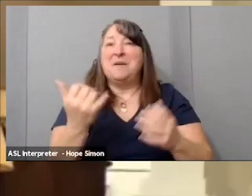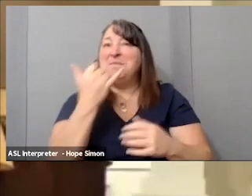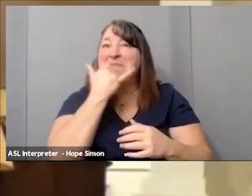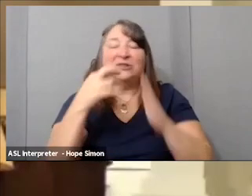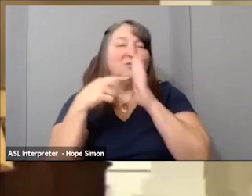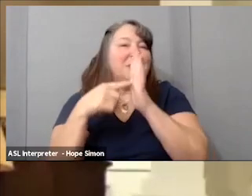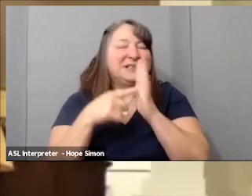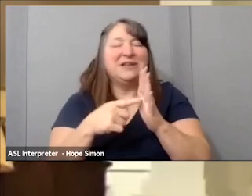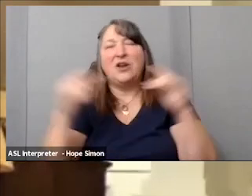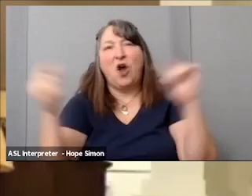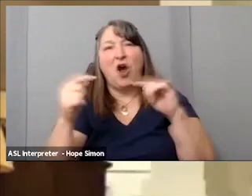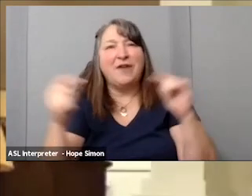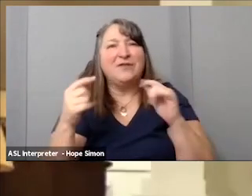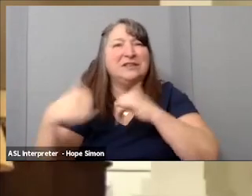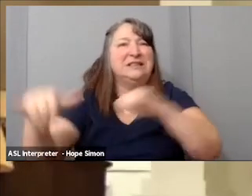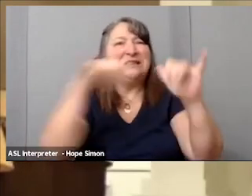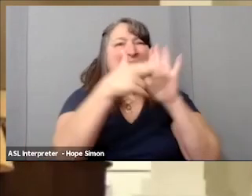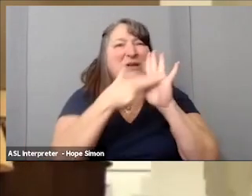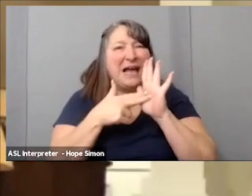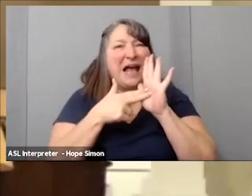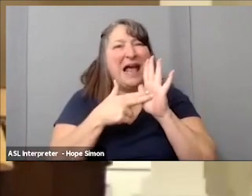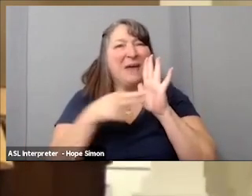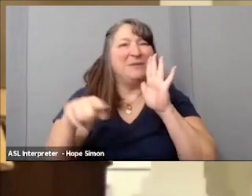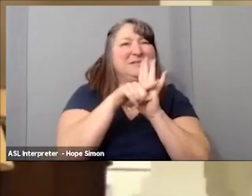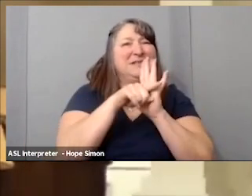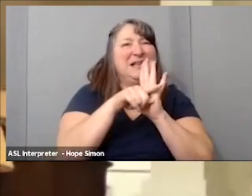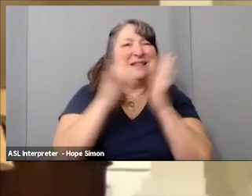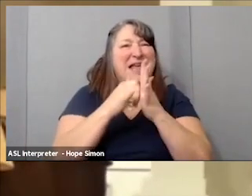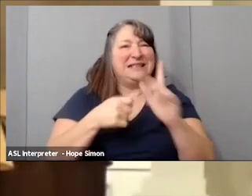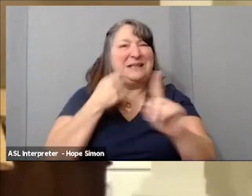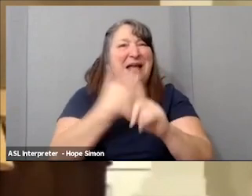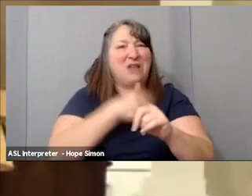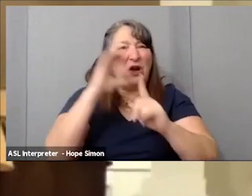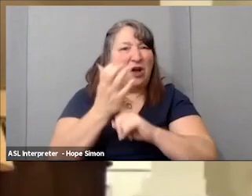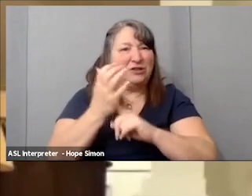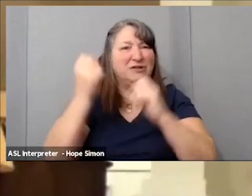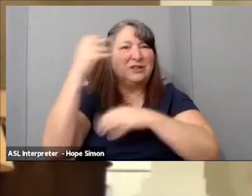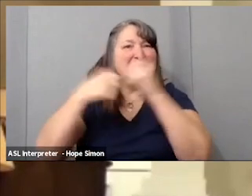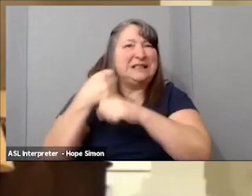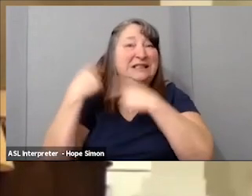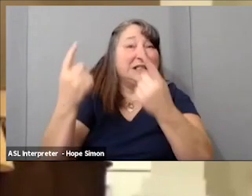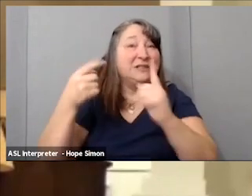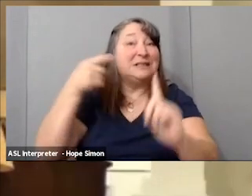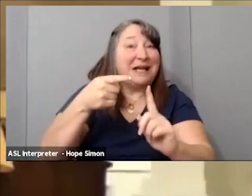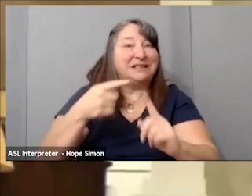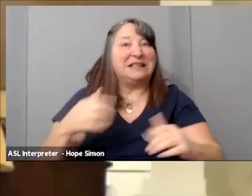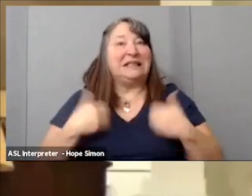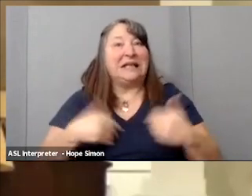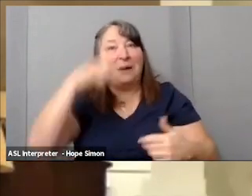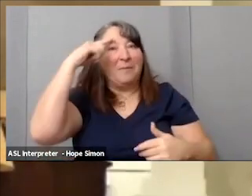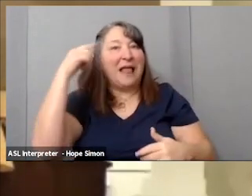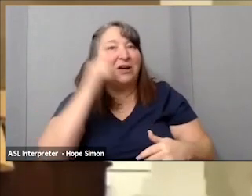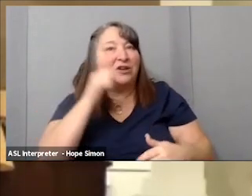harmful stereotypes that have had a significant impact on our culture, especially on young Black girls and how they view themselves and